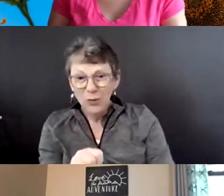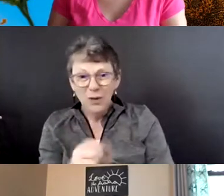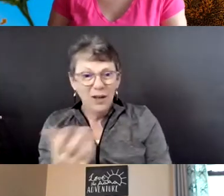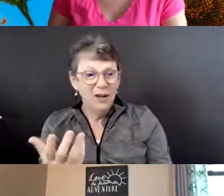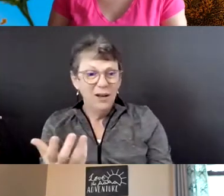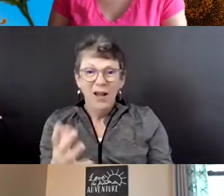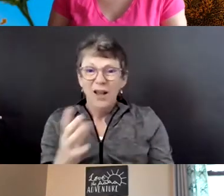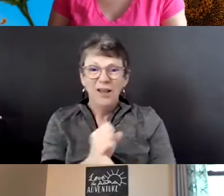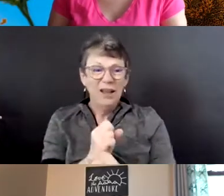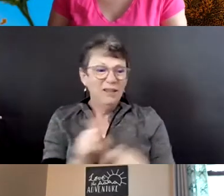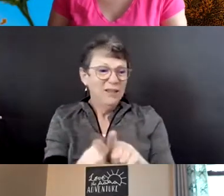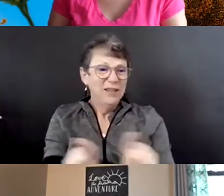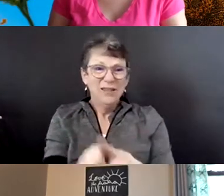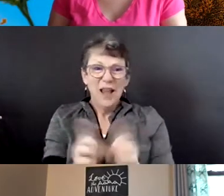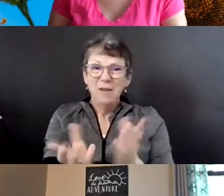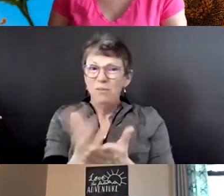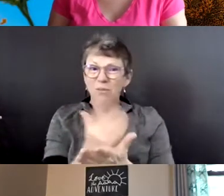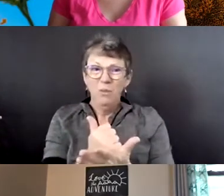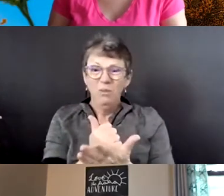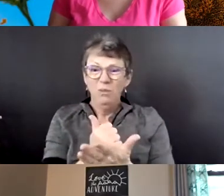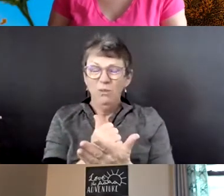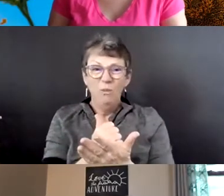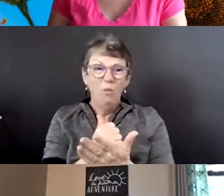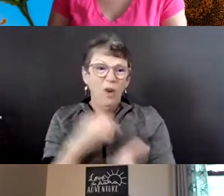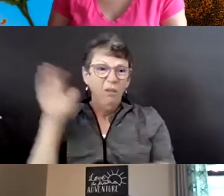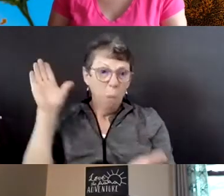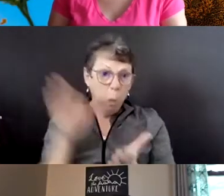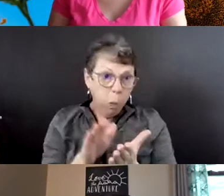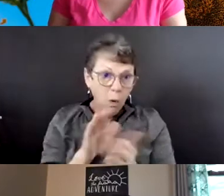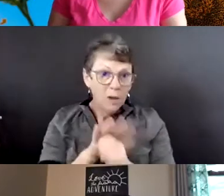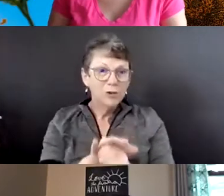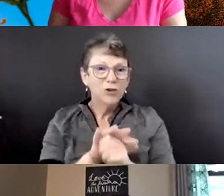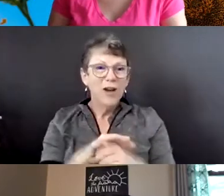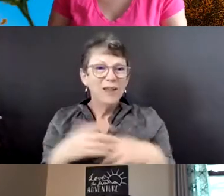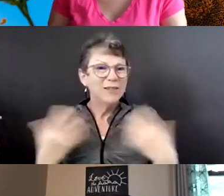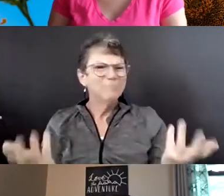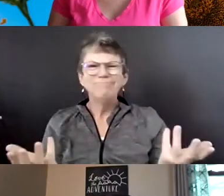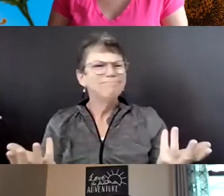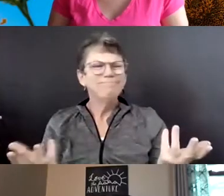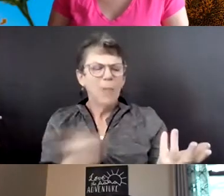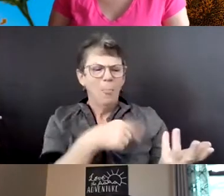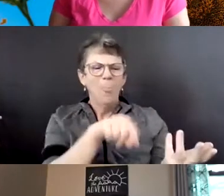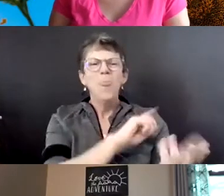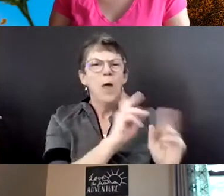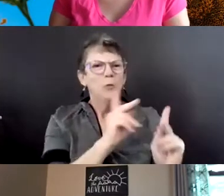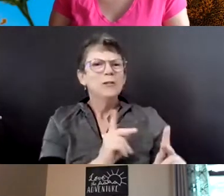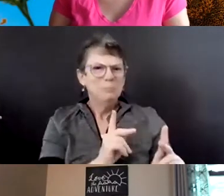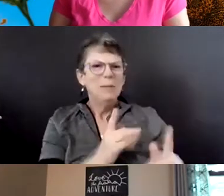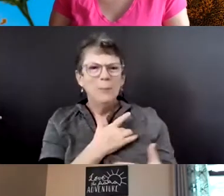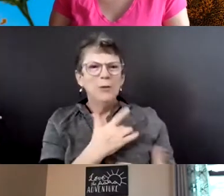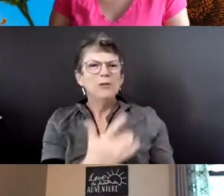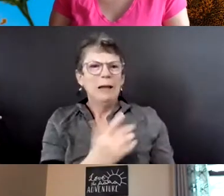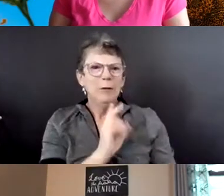that stress, it's hard to do and to keep those folks. And I also do just think that this will take